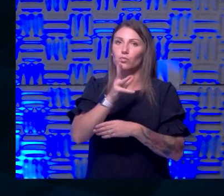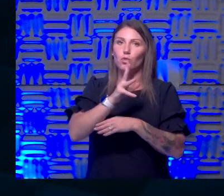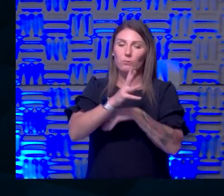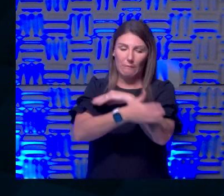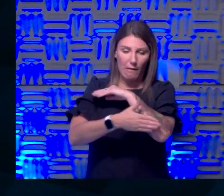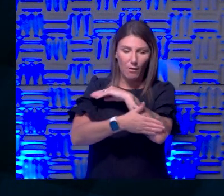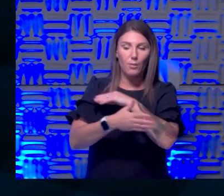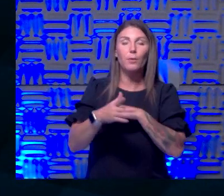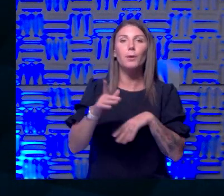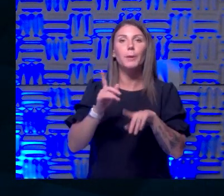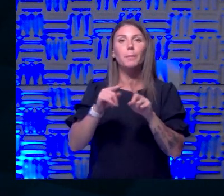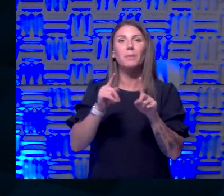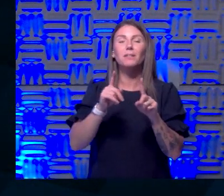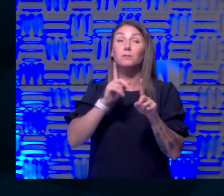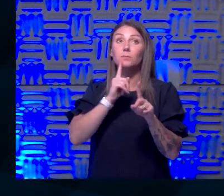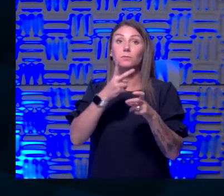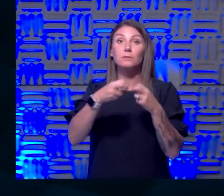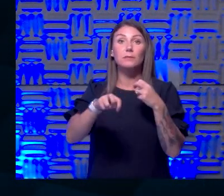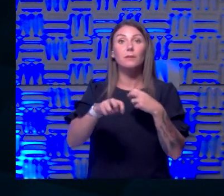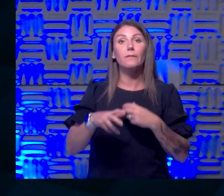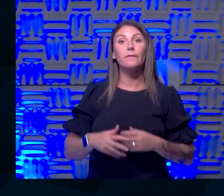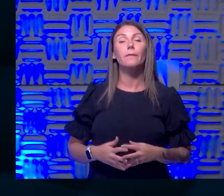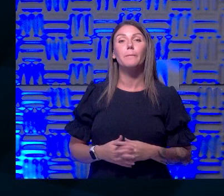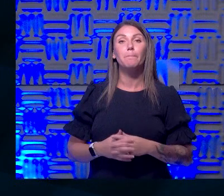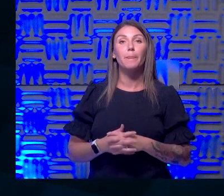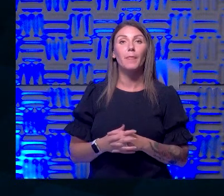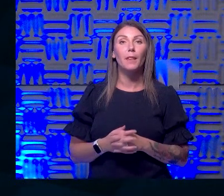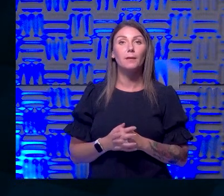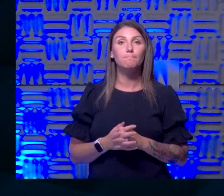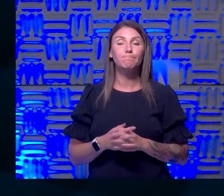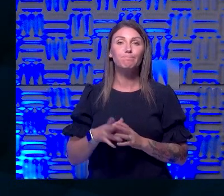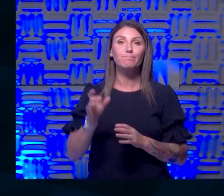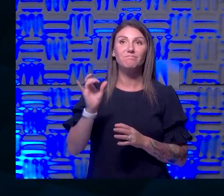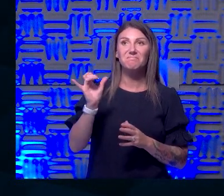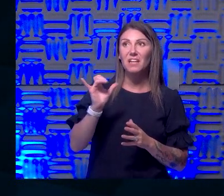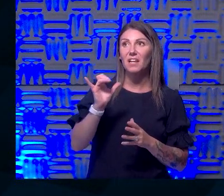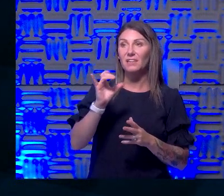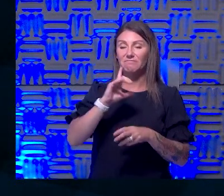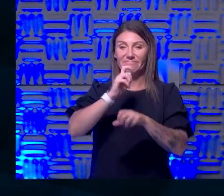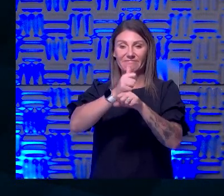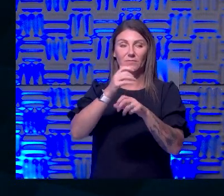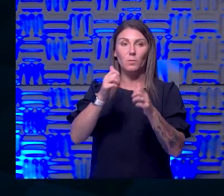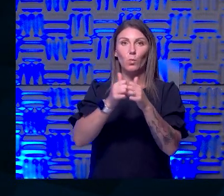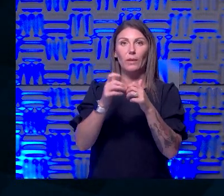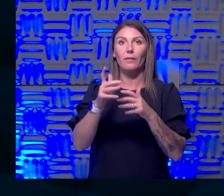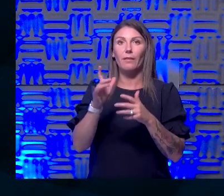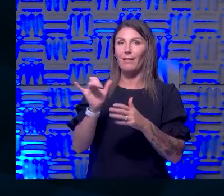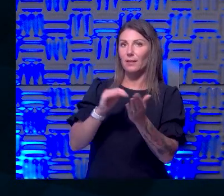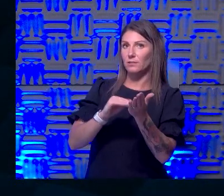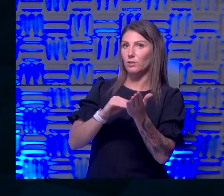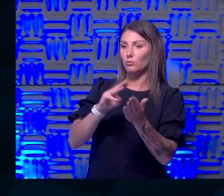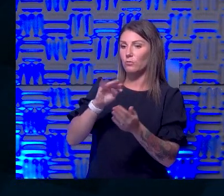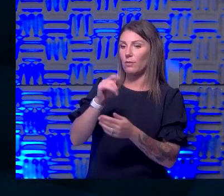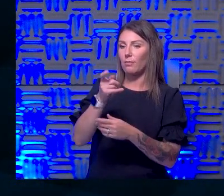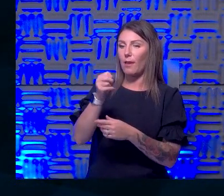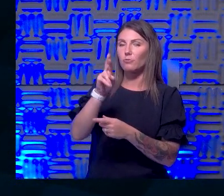it's pretty hard to sell job, much like Dr. LeMaster said, when there's to go in and be viewed as